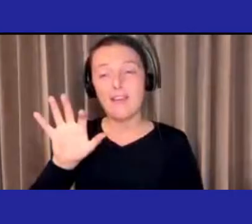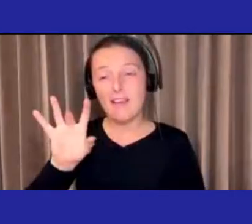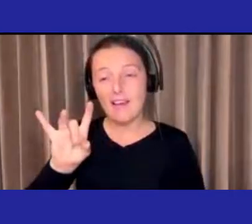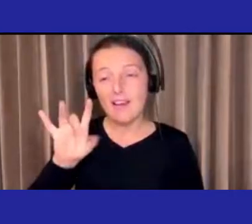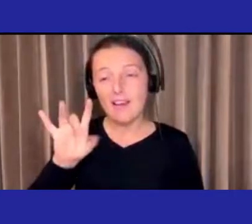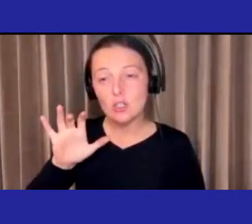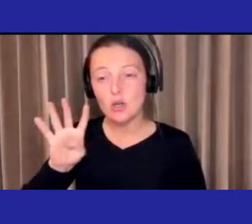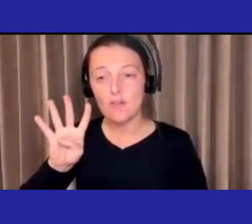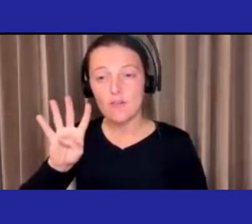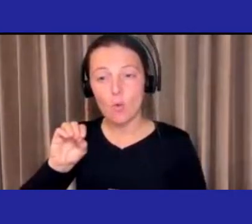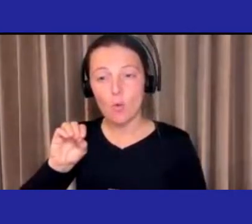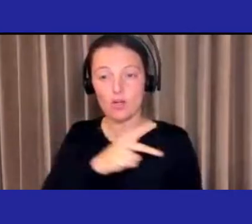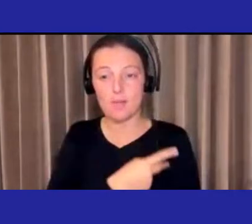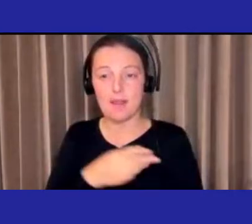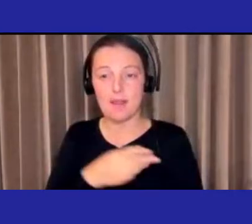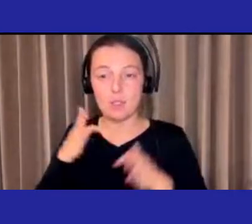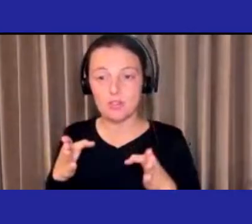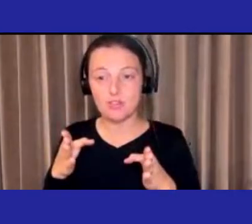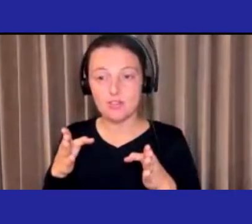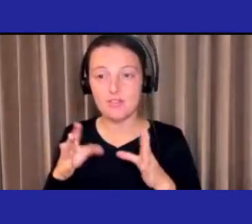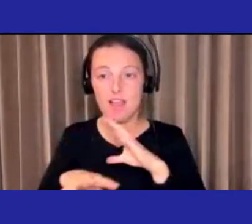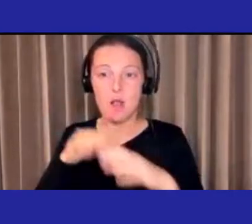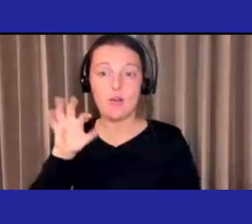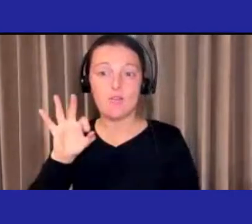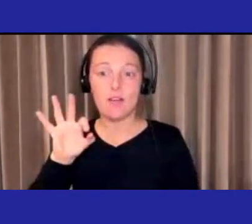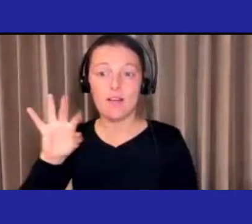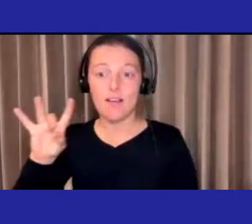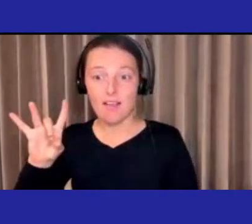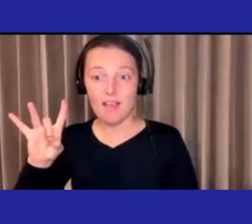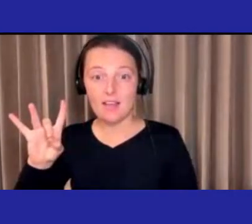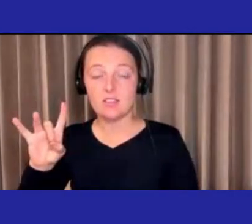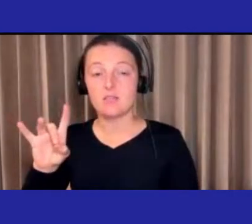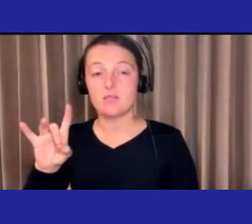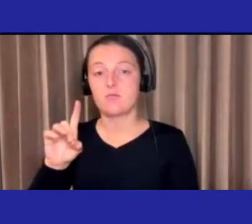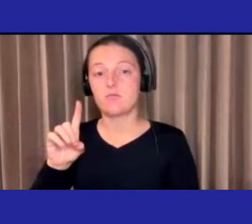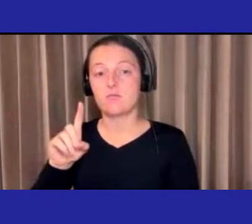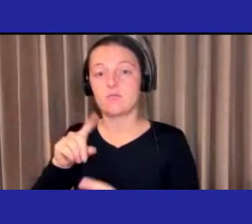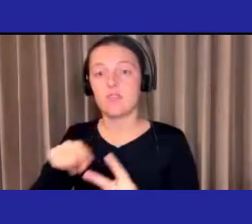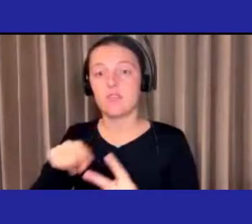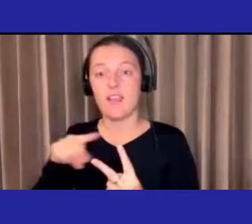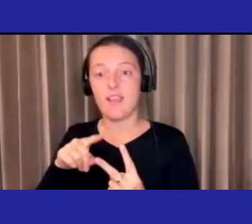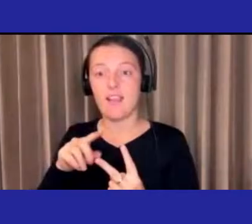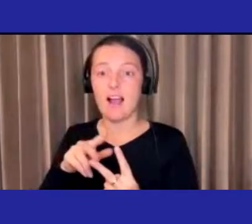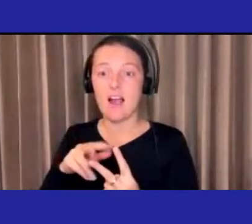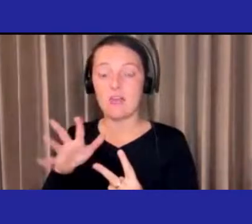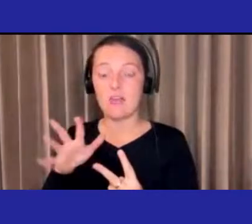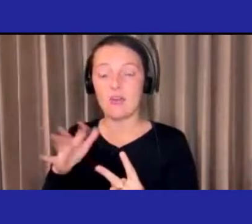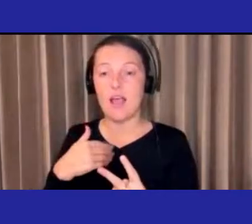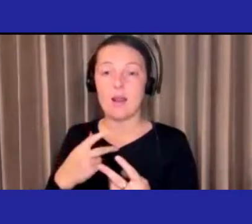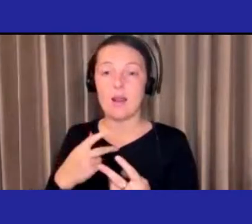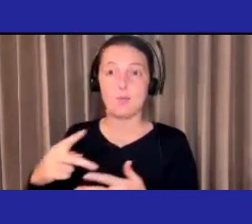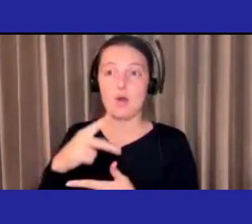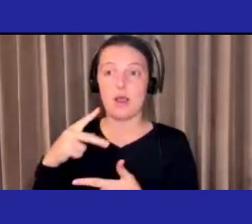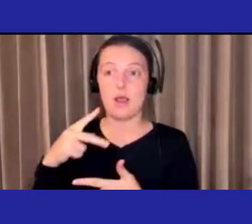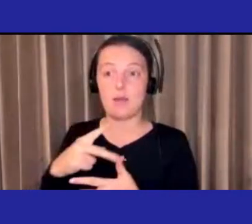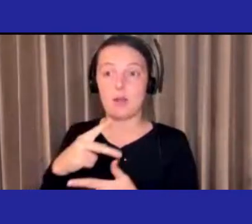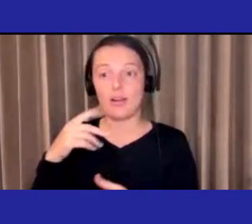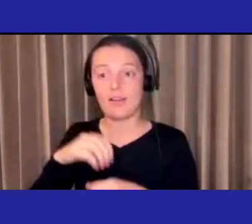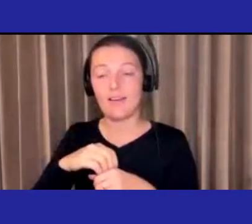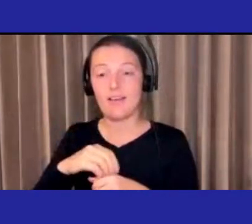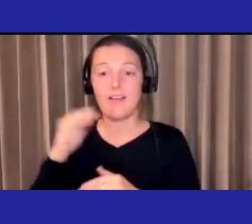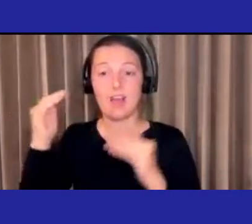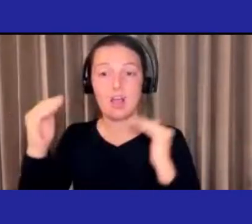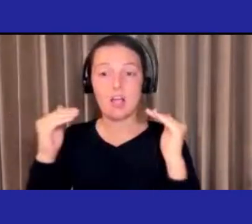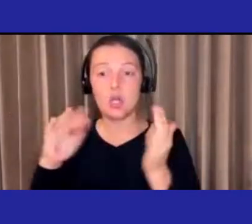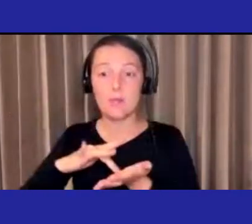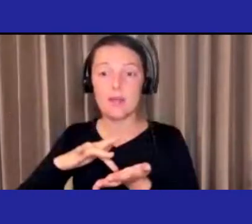patients out of 998 were either had a primary in adult medicine or a primary in sickle